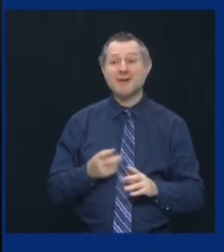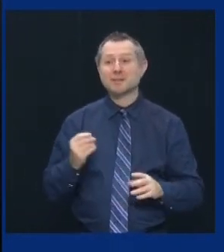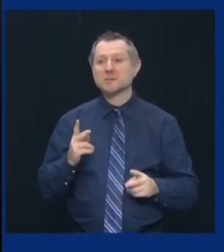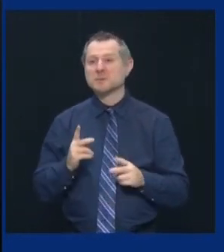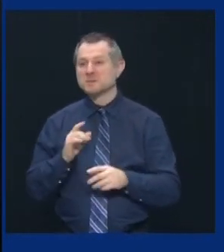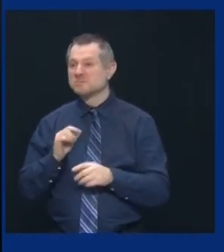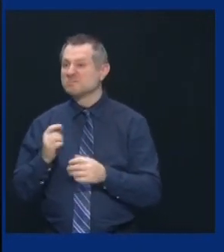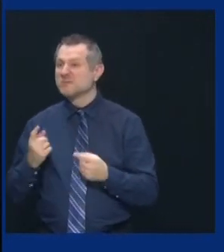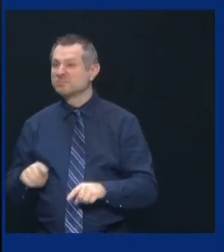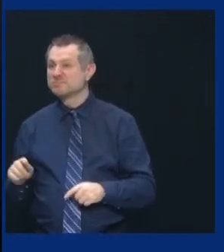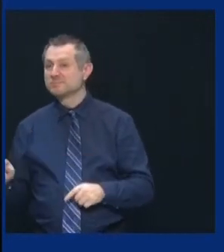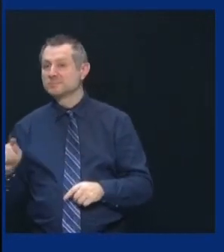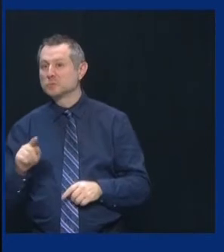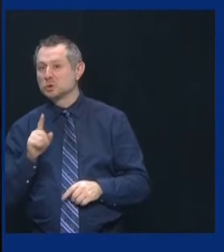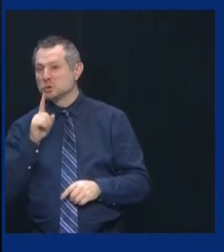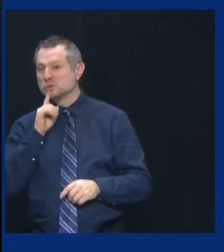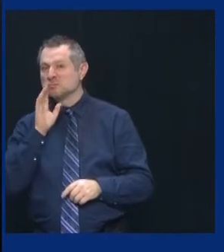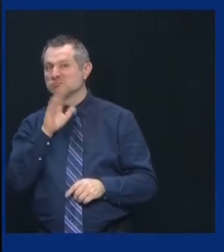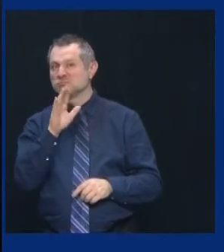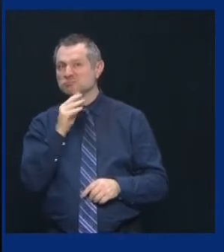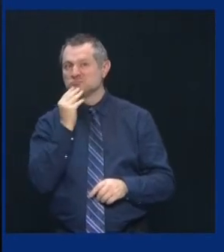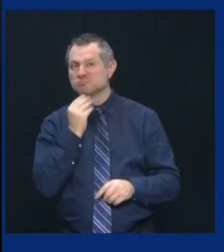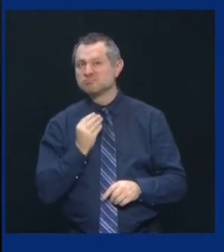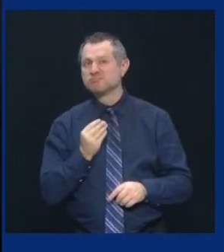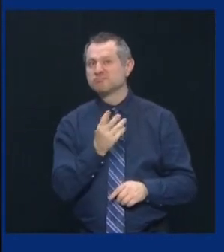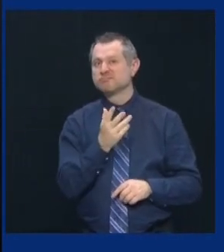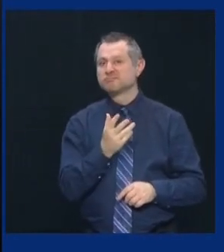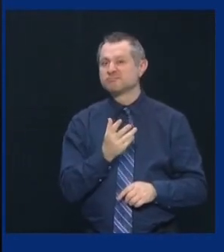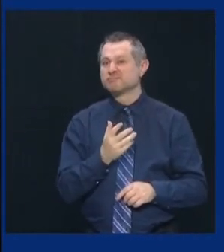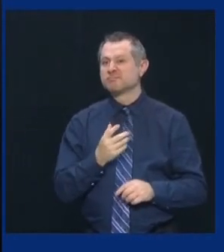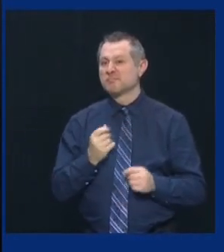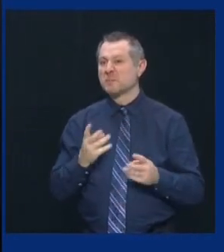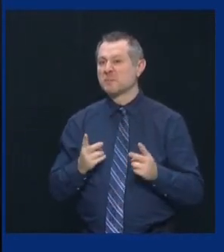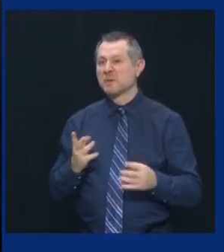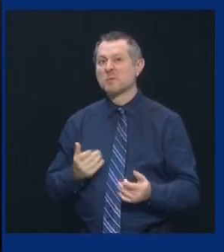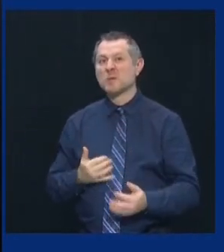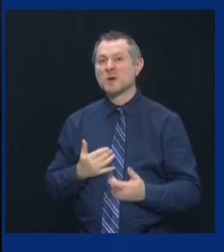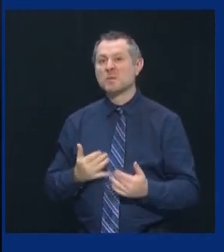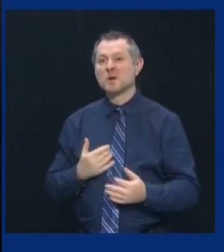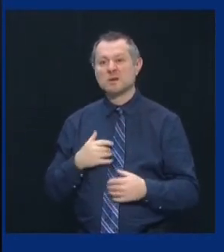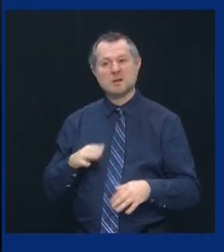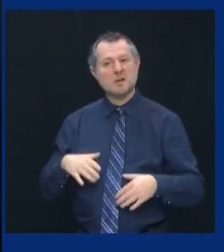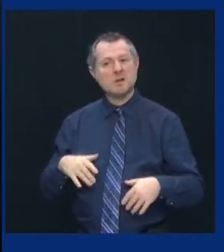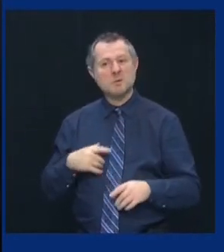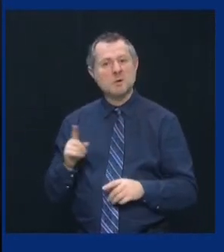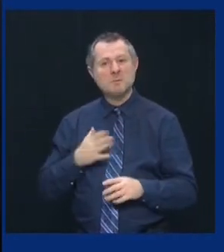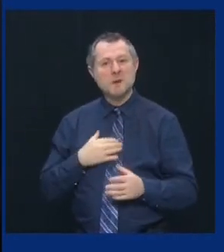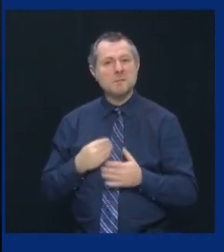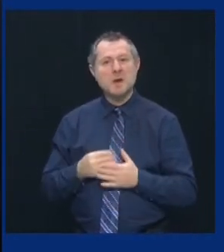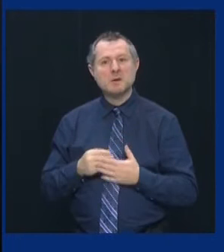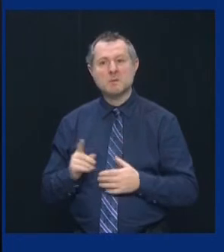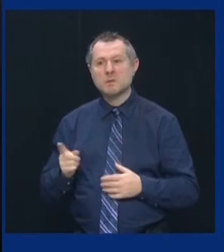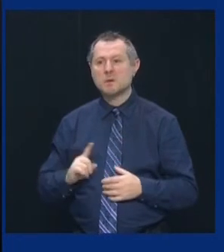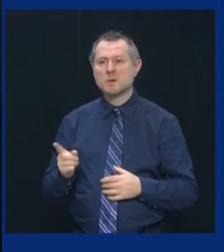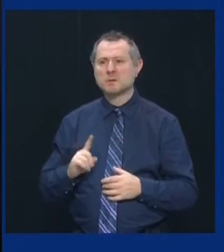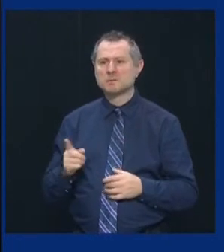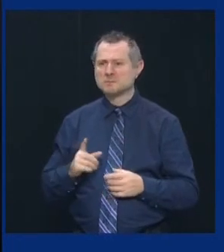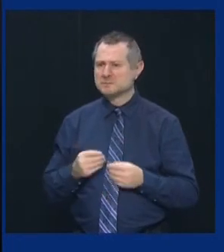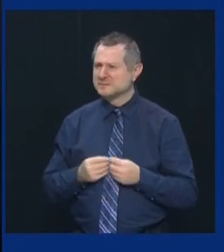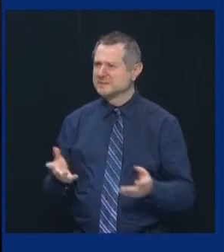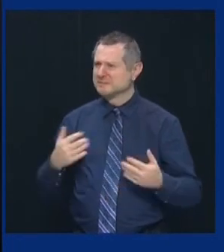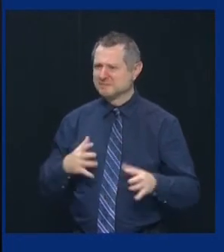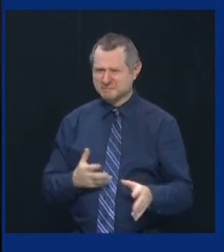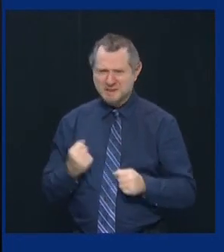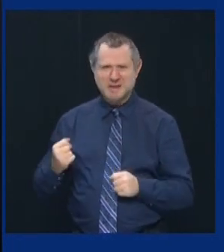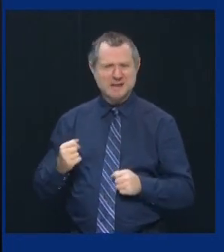provocative questions would be, well, there are a lot of people waiting for the unemployment benefits. Get them out fast.